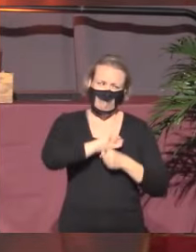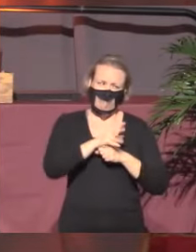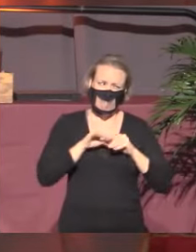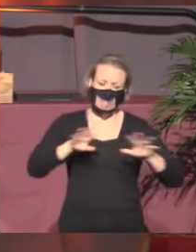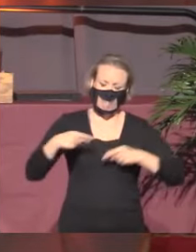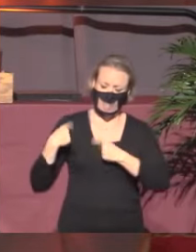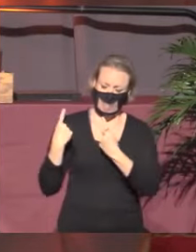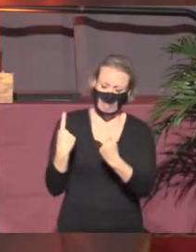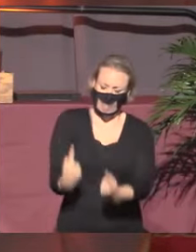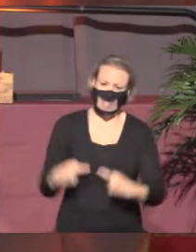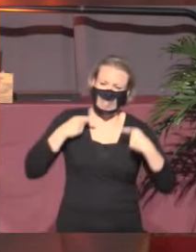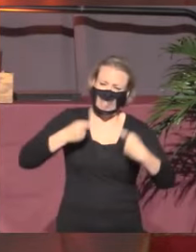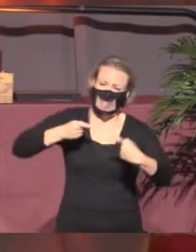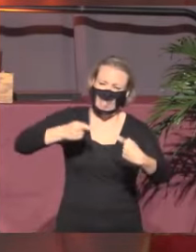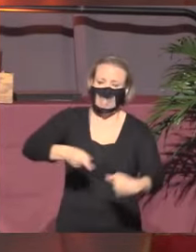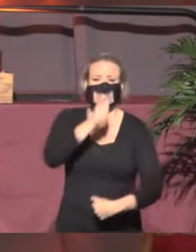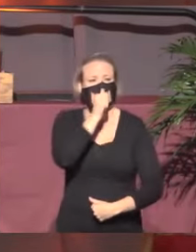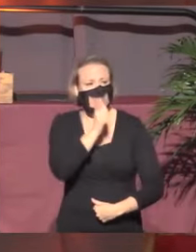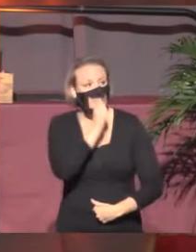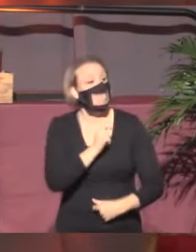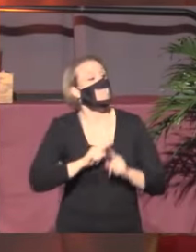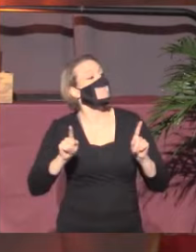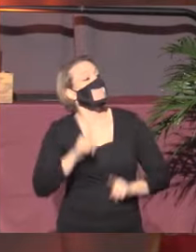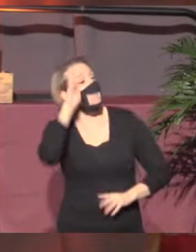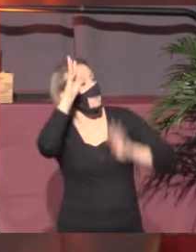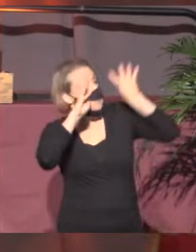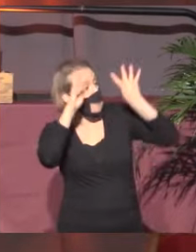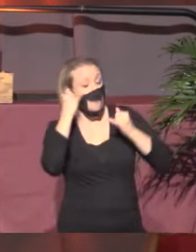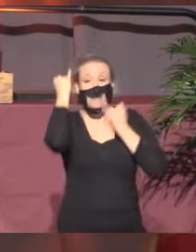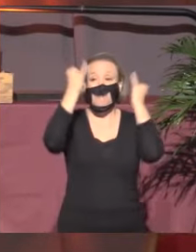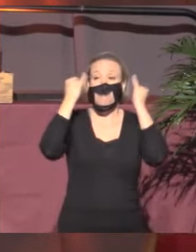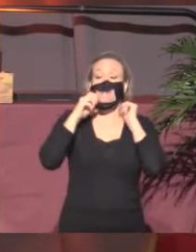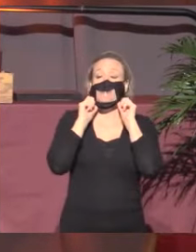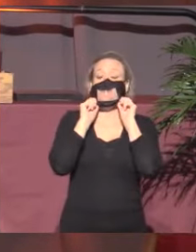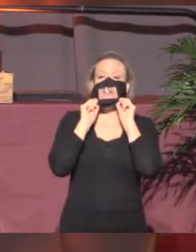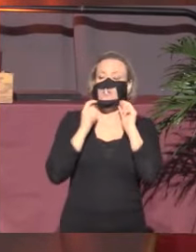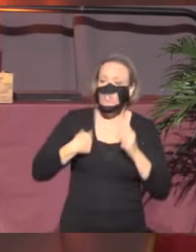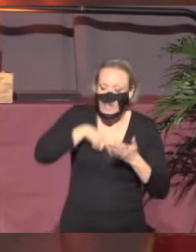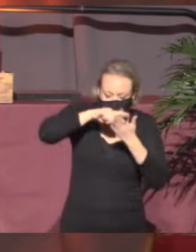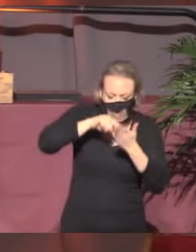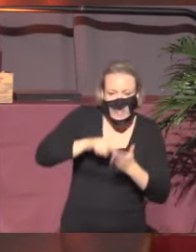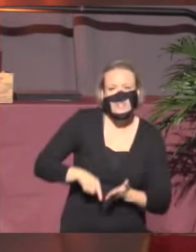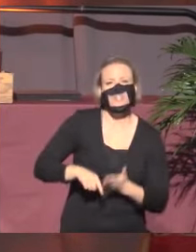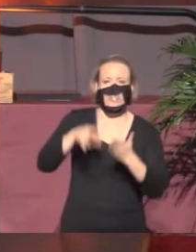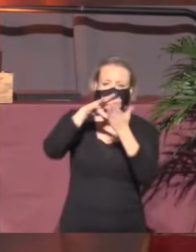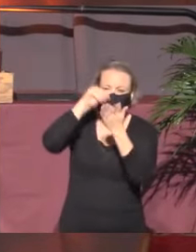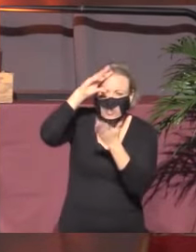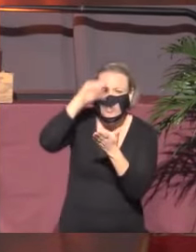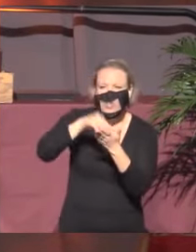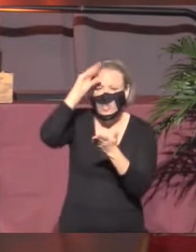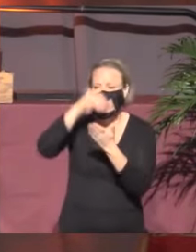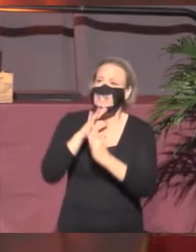and perseverance. Yet with innovation and imagination, we have researched, learned,